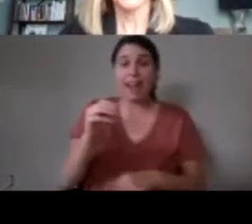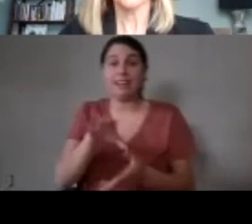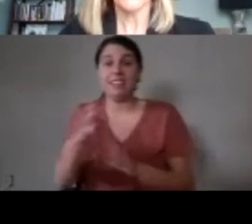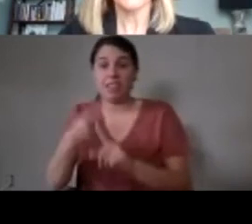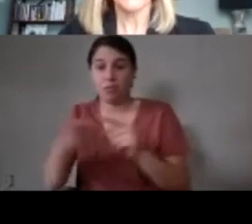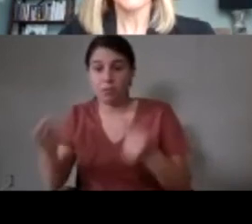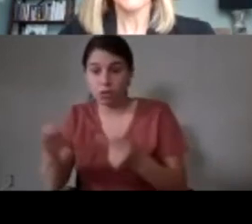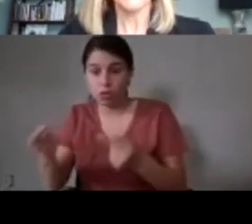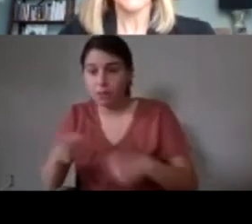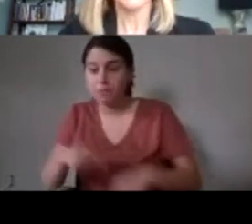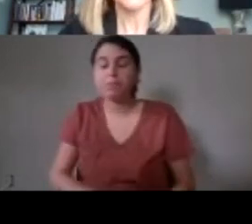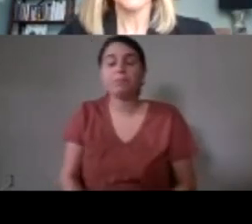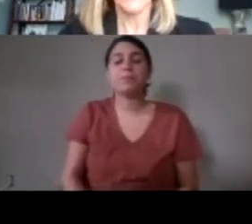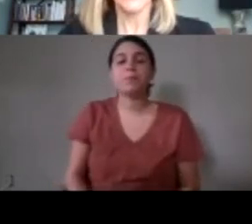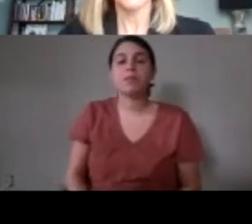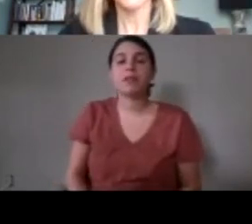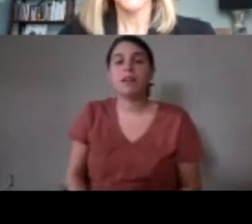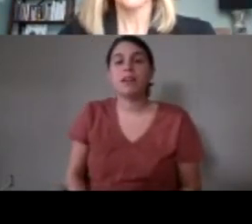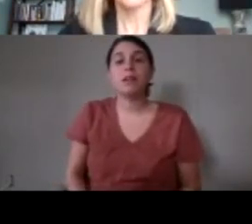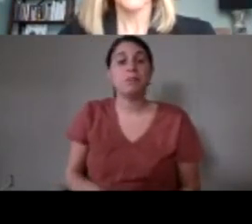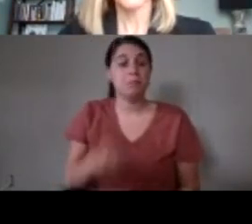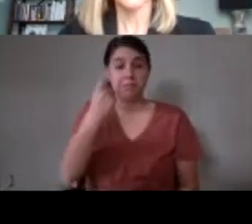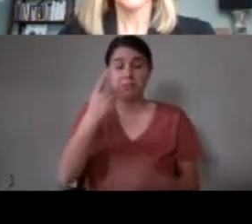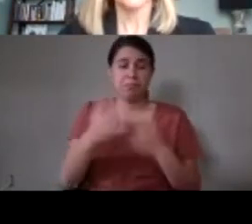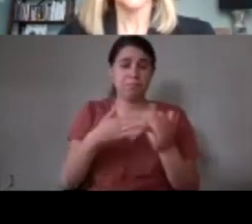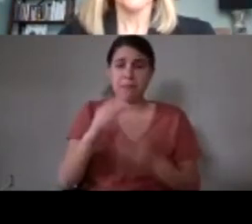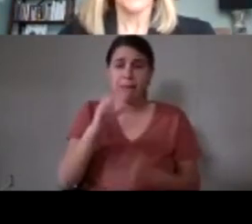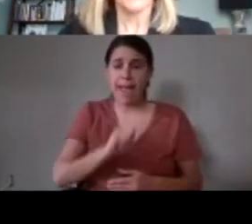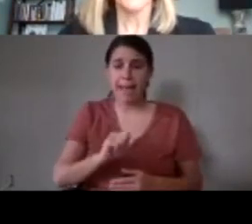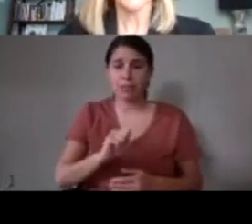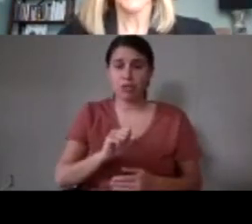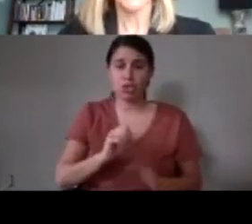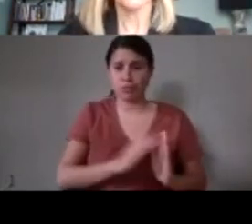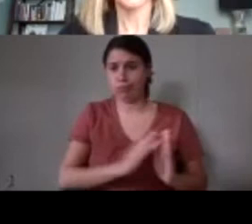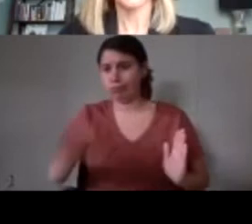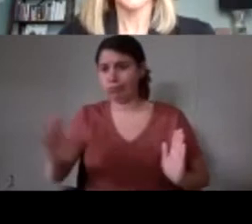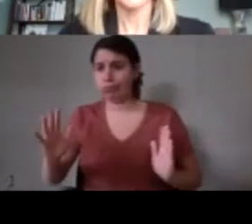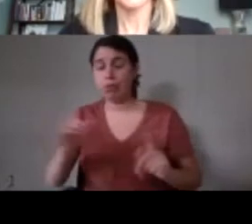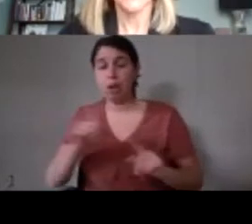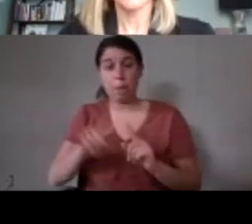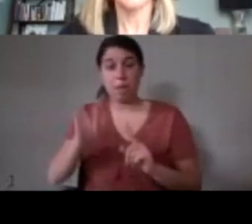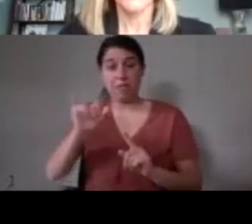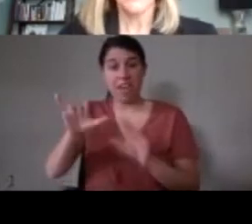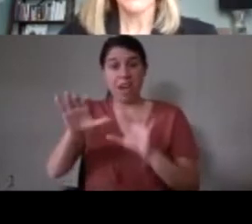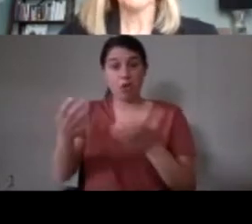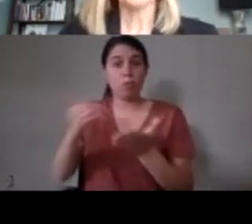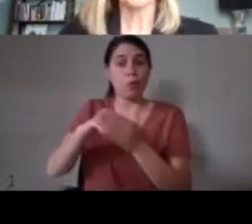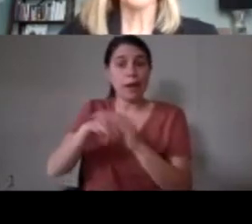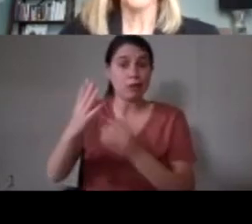figures show that at any given age, the re-entry group has a higher incidence of